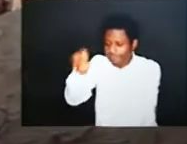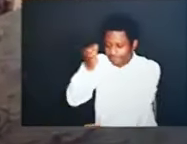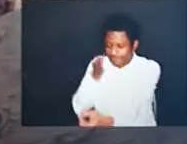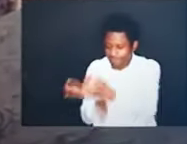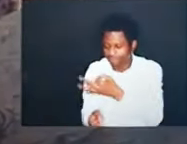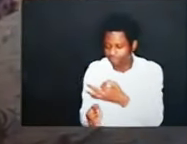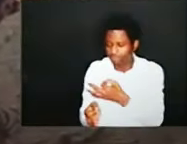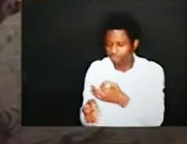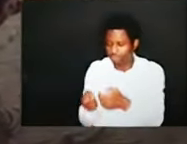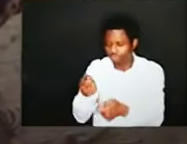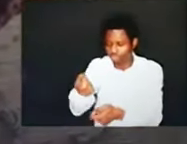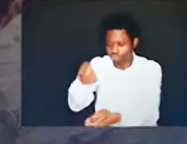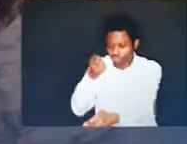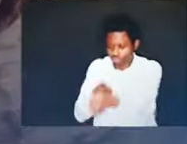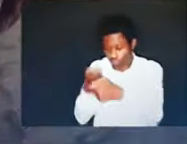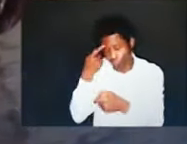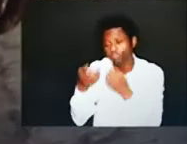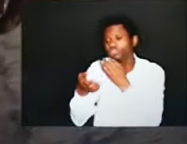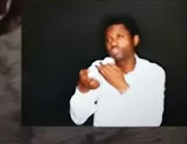so